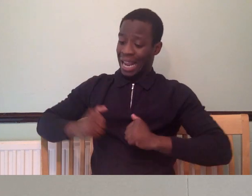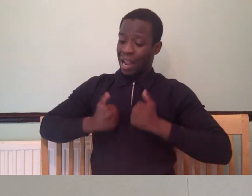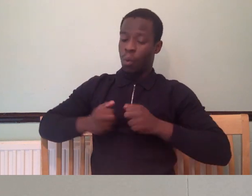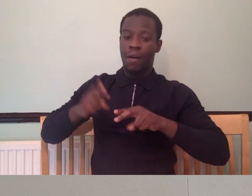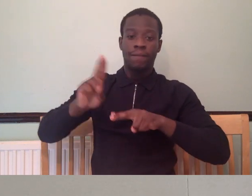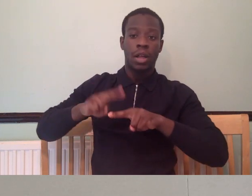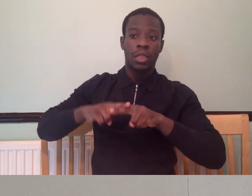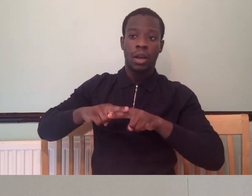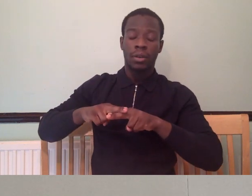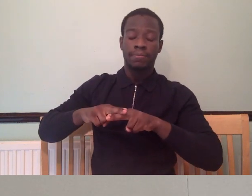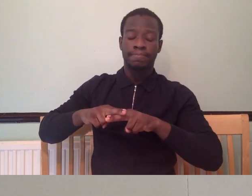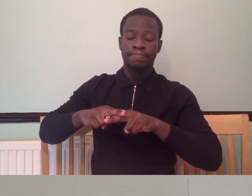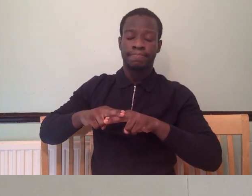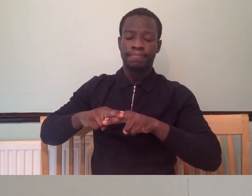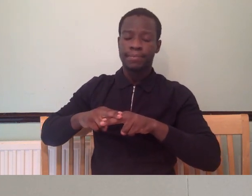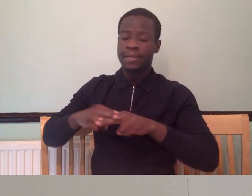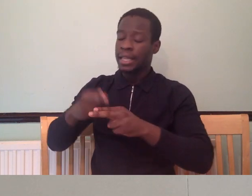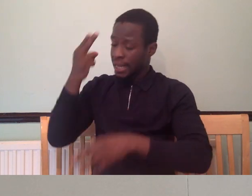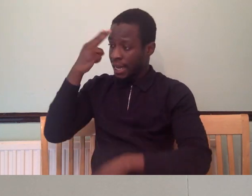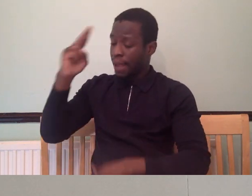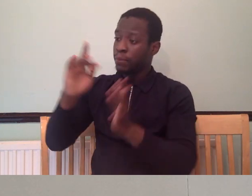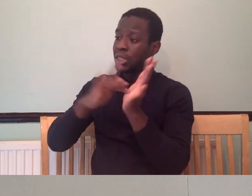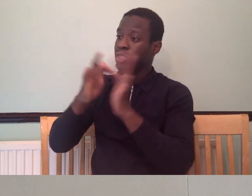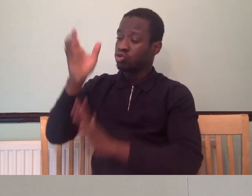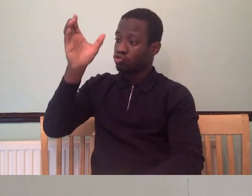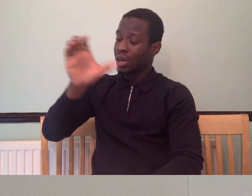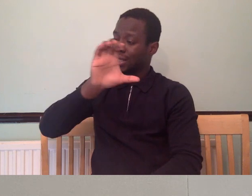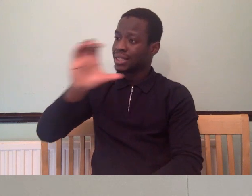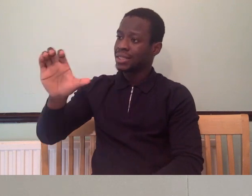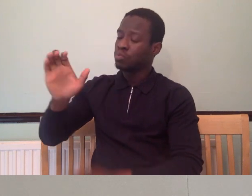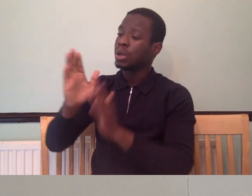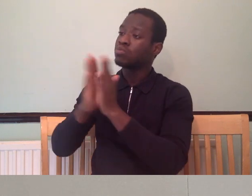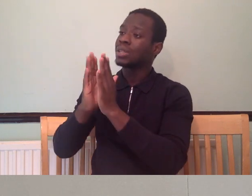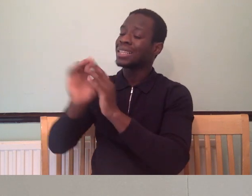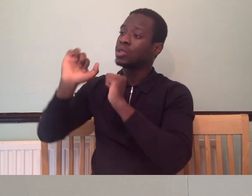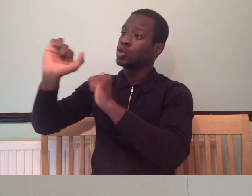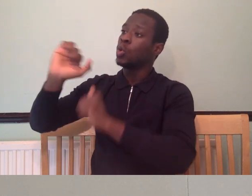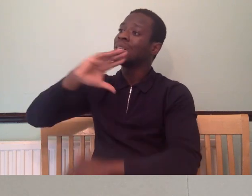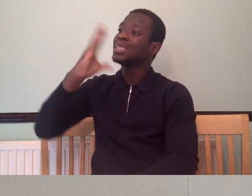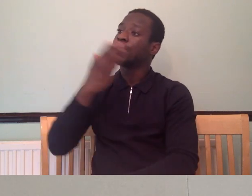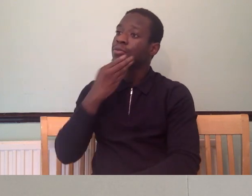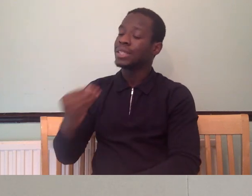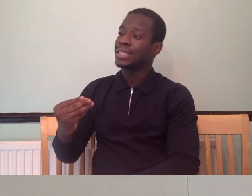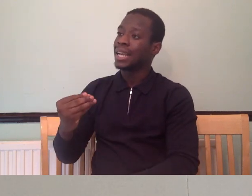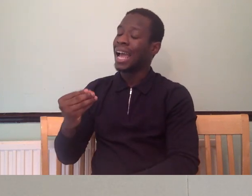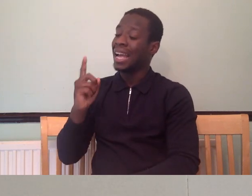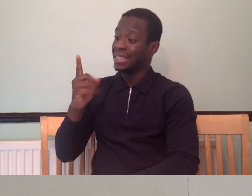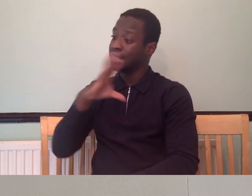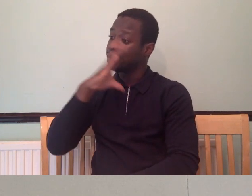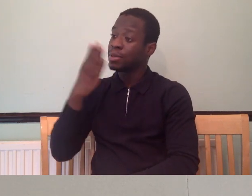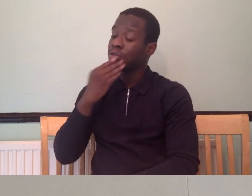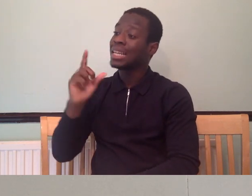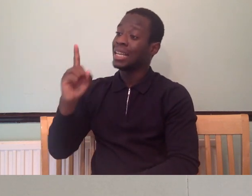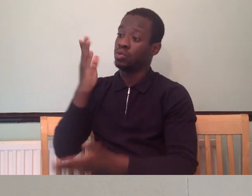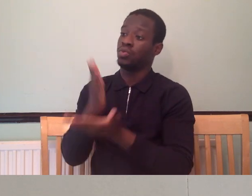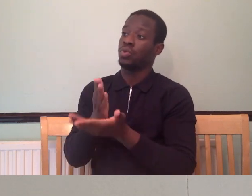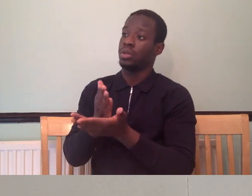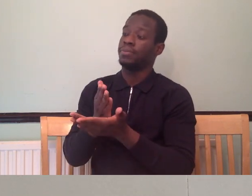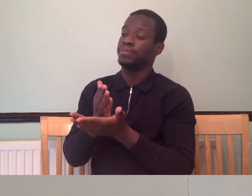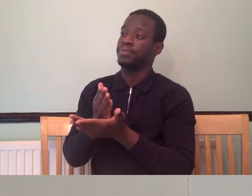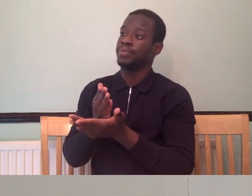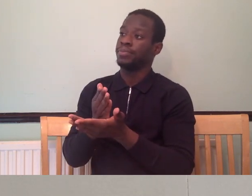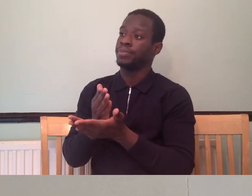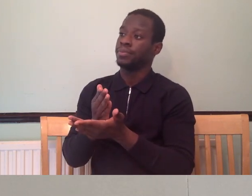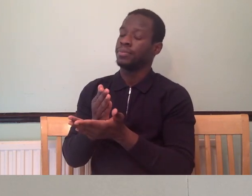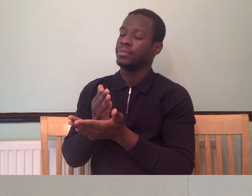our Lord Jesus Christ, and we pray that by your Spirit we might worship in spirit and in truth. So